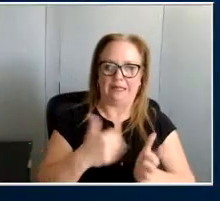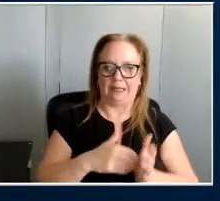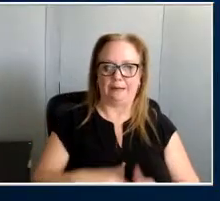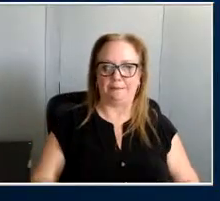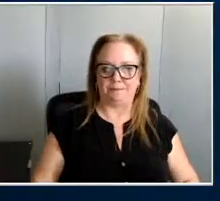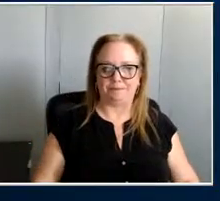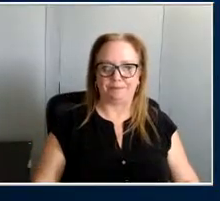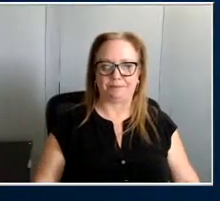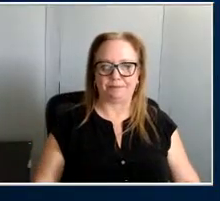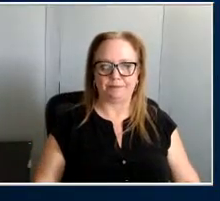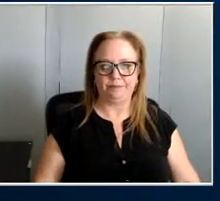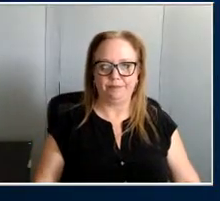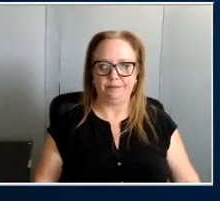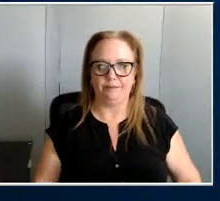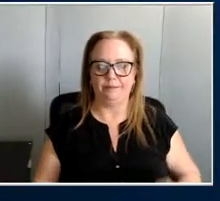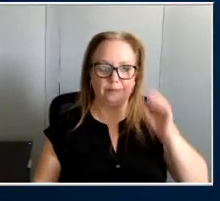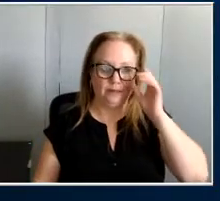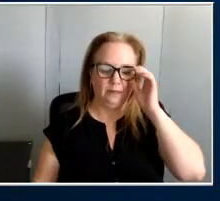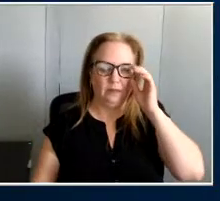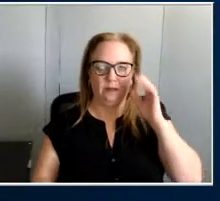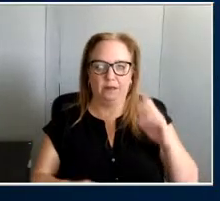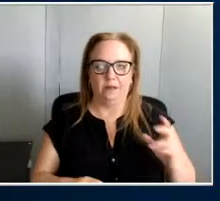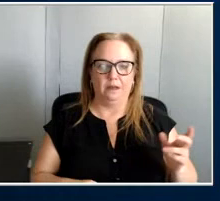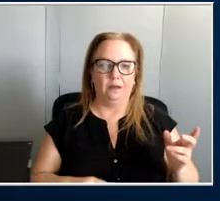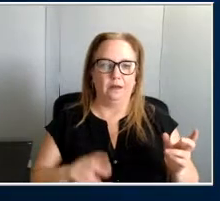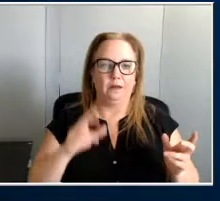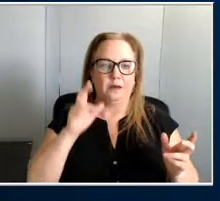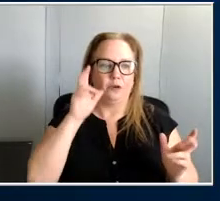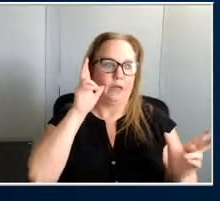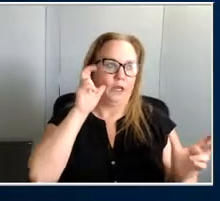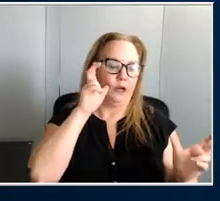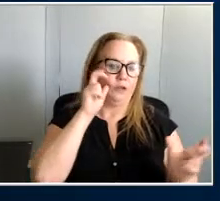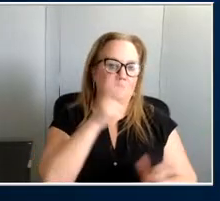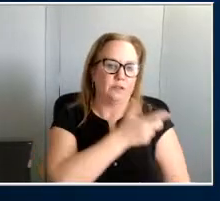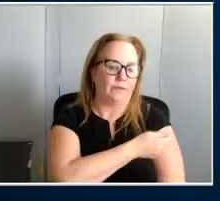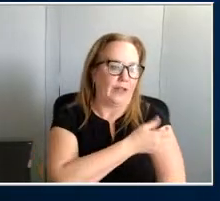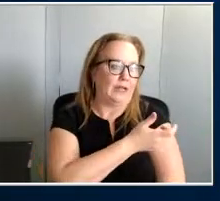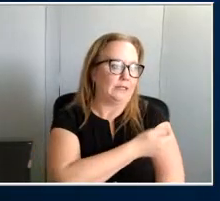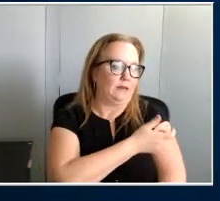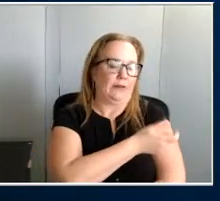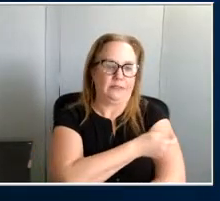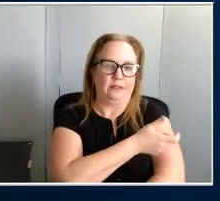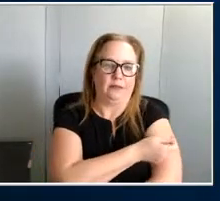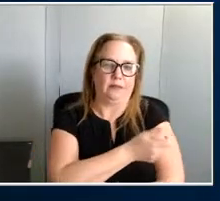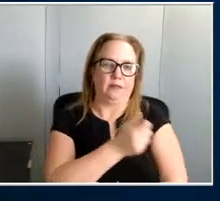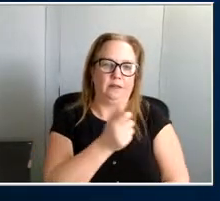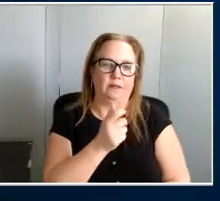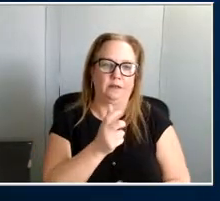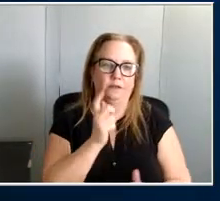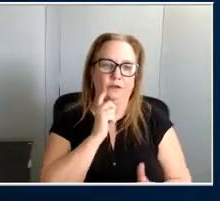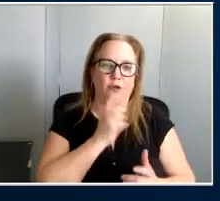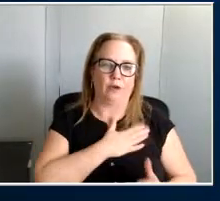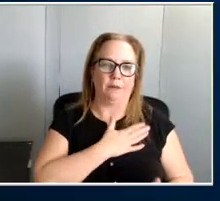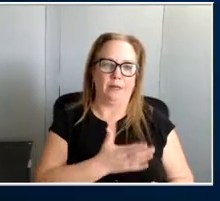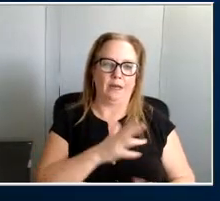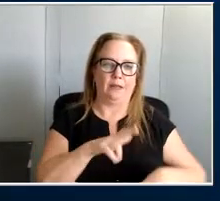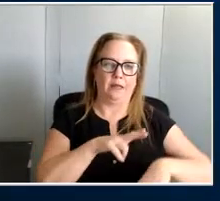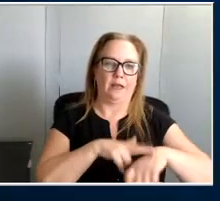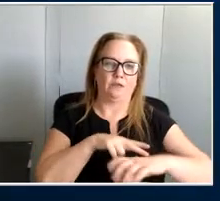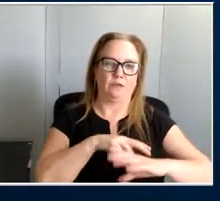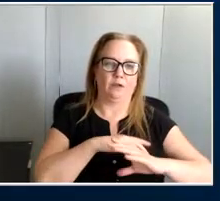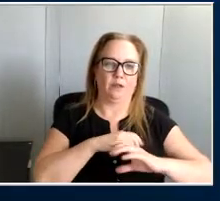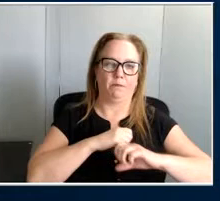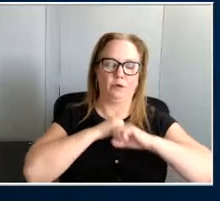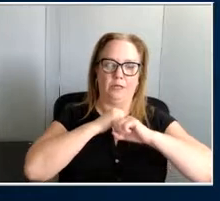think, and every now and then we'll hit that conversation. Well, gosh, you guys used to push vaccination so much, it sounds like you're backing off. You're admitting that natural immunity is better. Like,